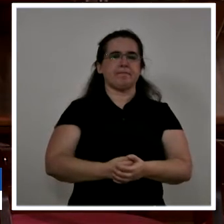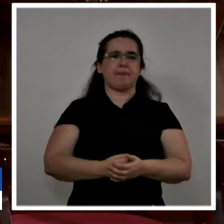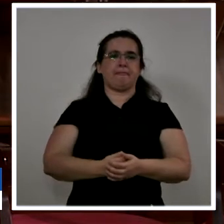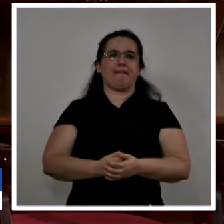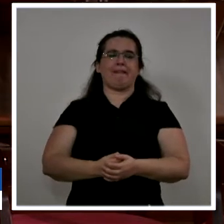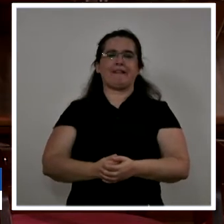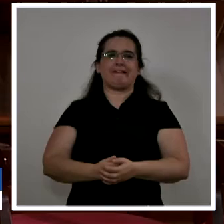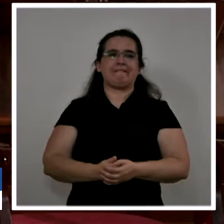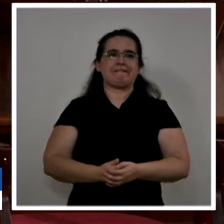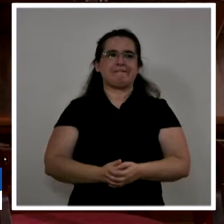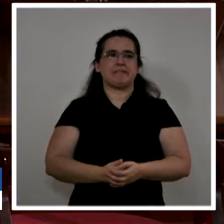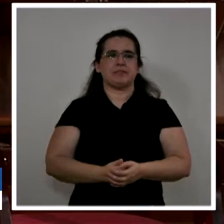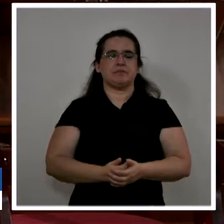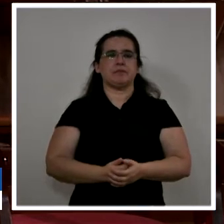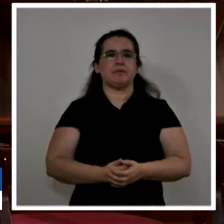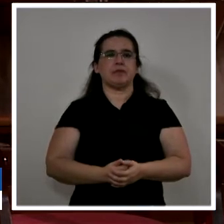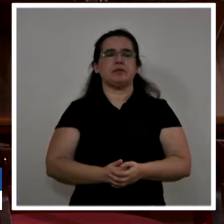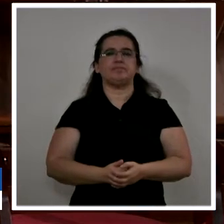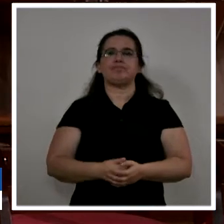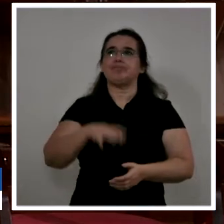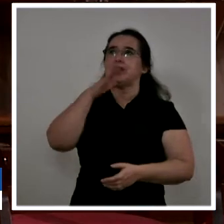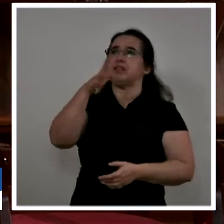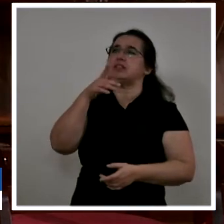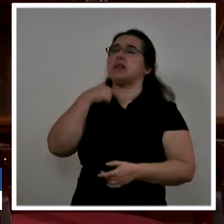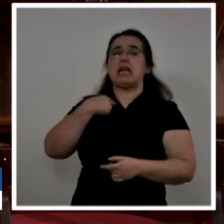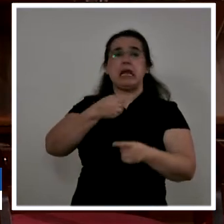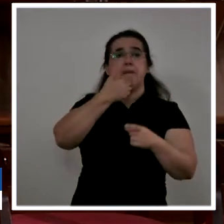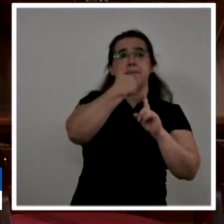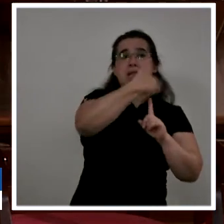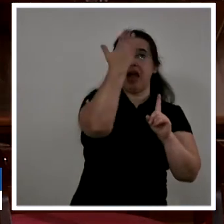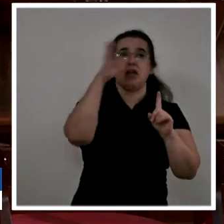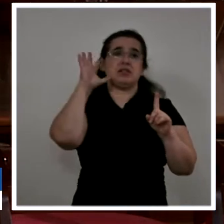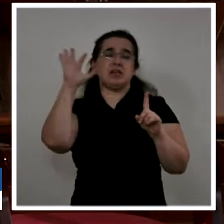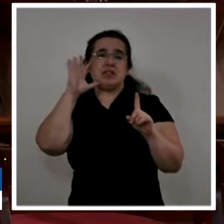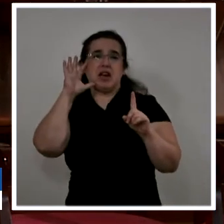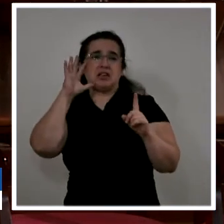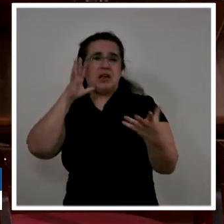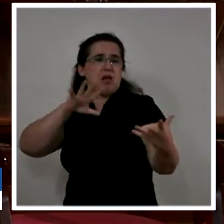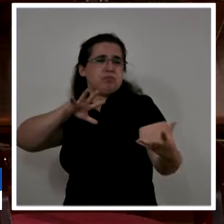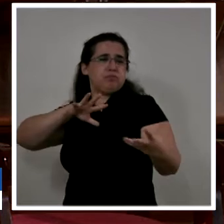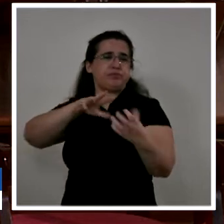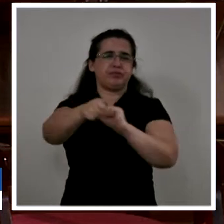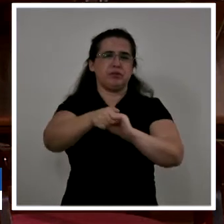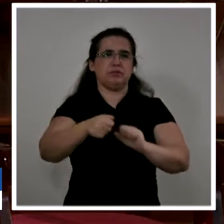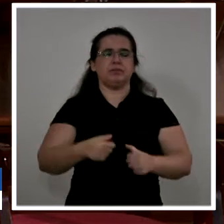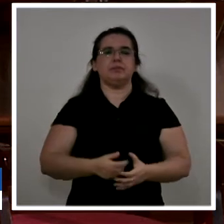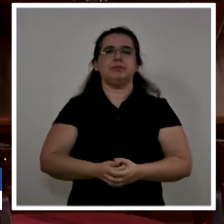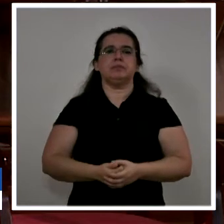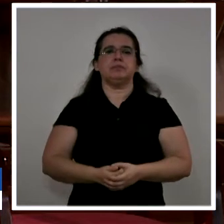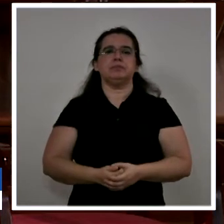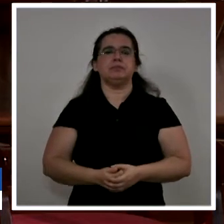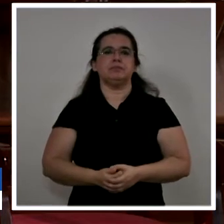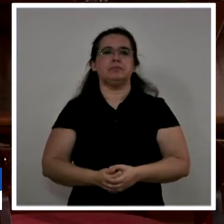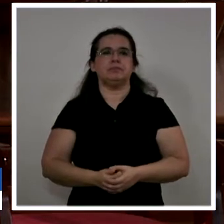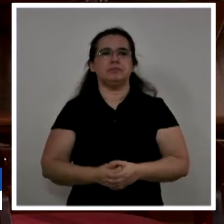pieces from morning till evening. Ele disse, entre a manhã e a tarde são despedaçados. They perish forever with